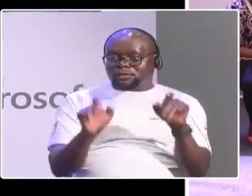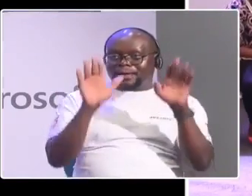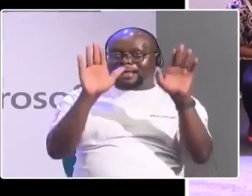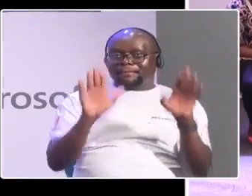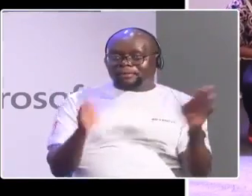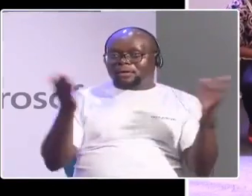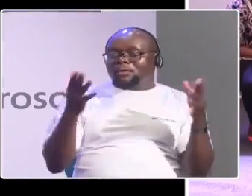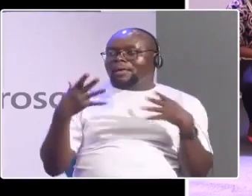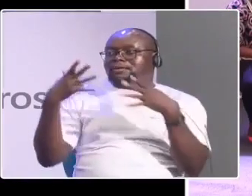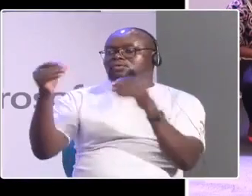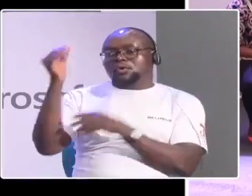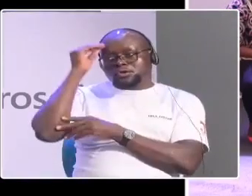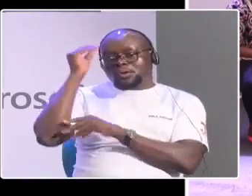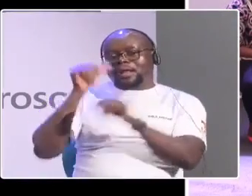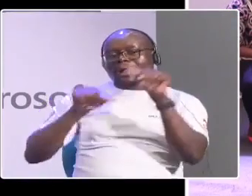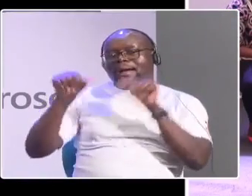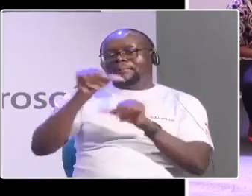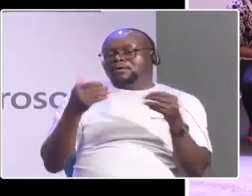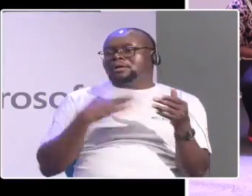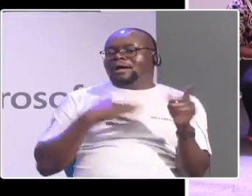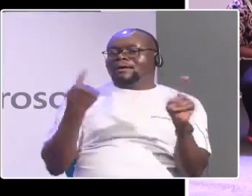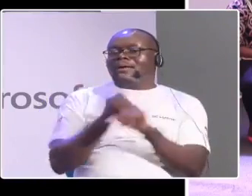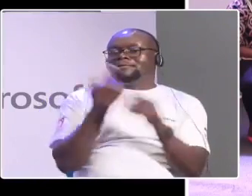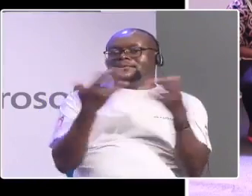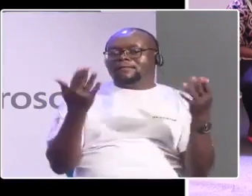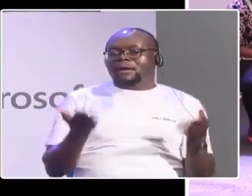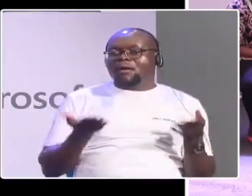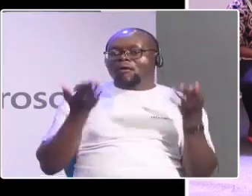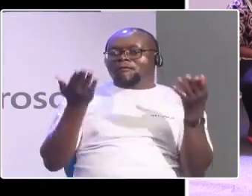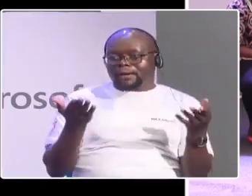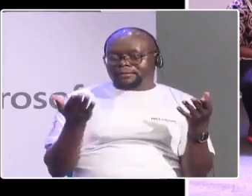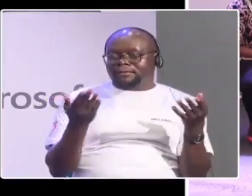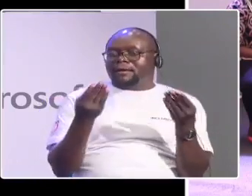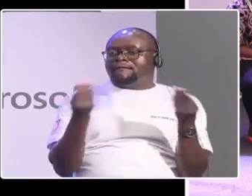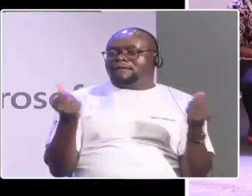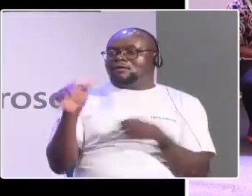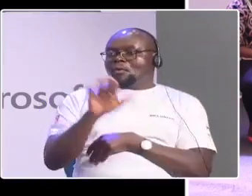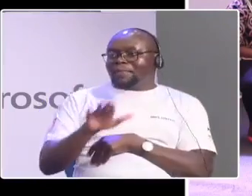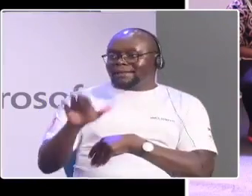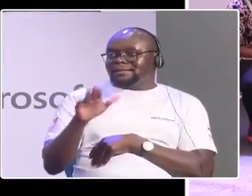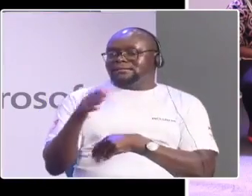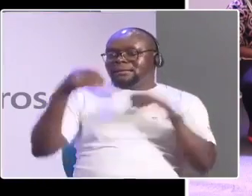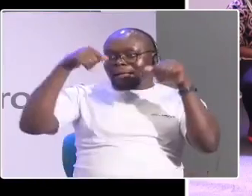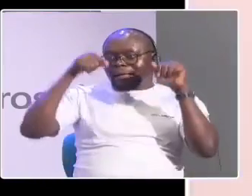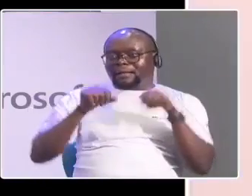one of where to go to learn about our different product offerings. A few places. So